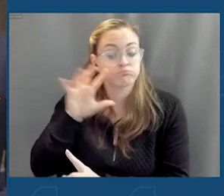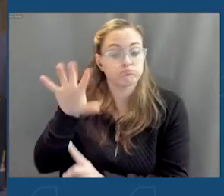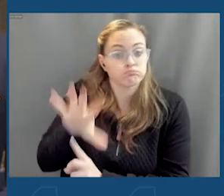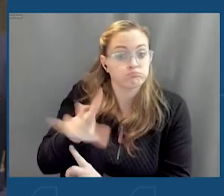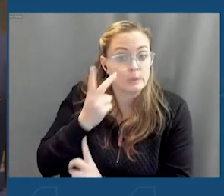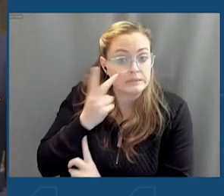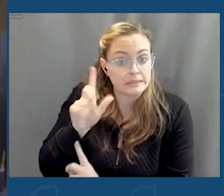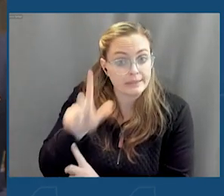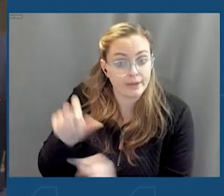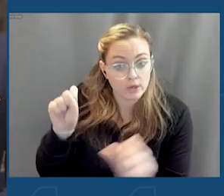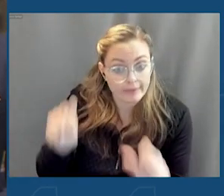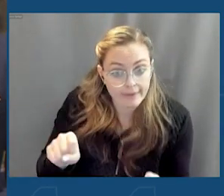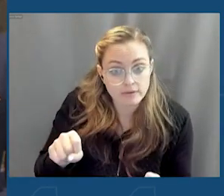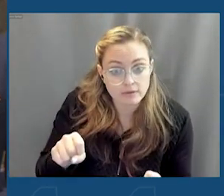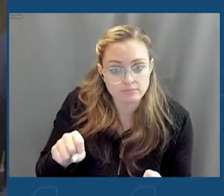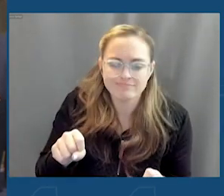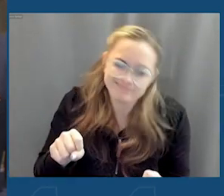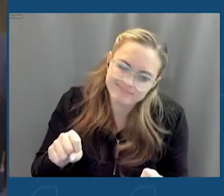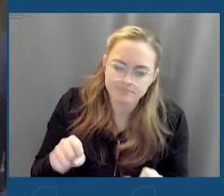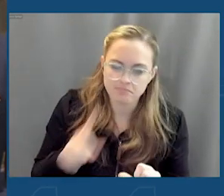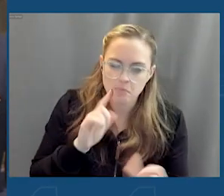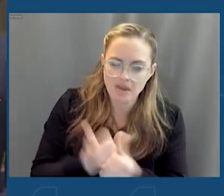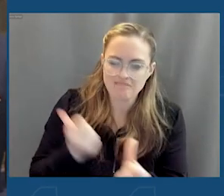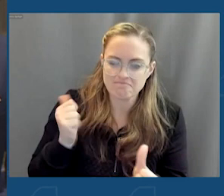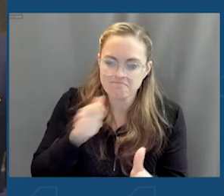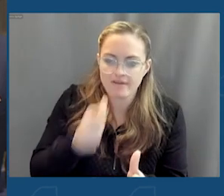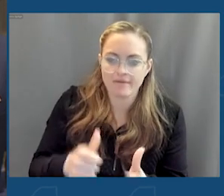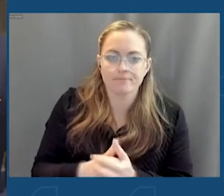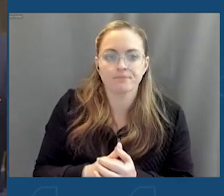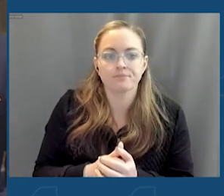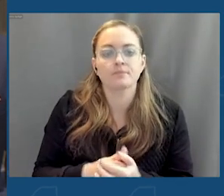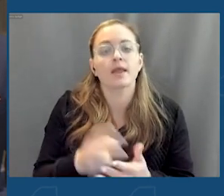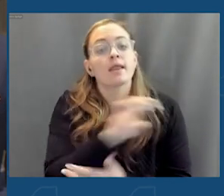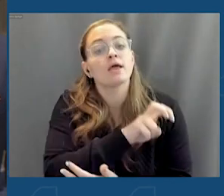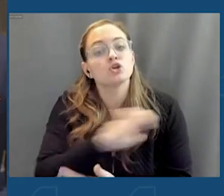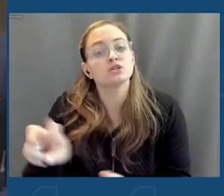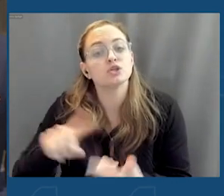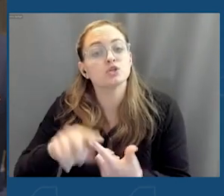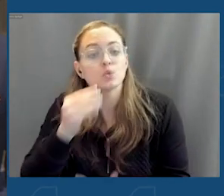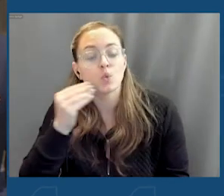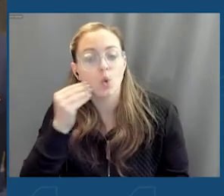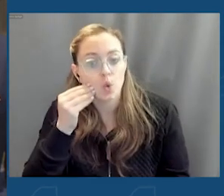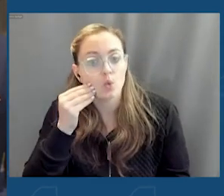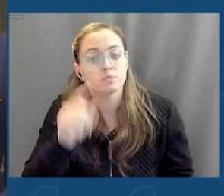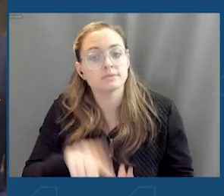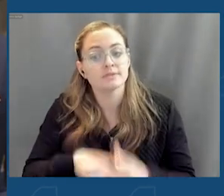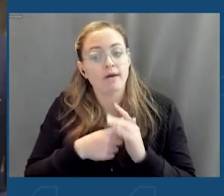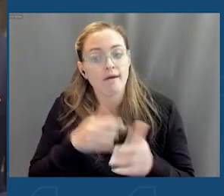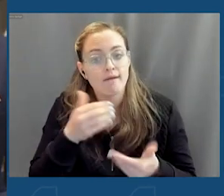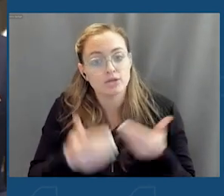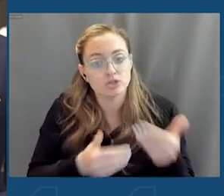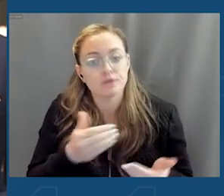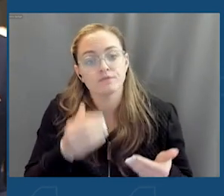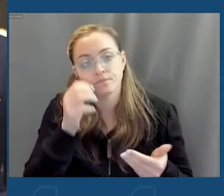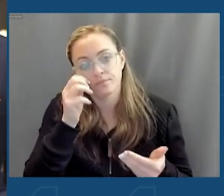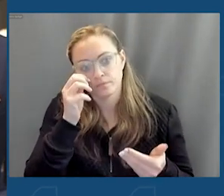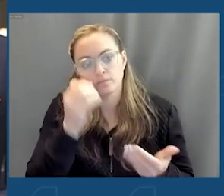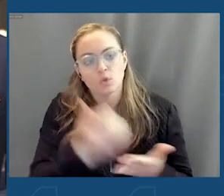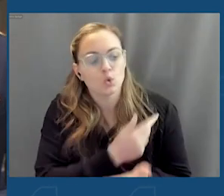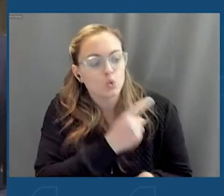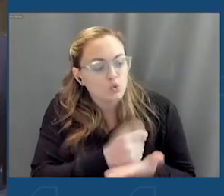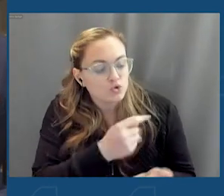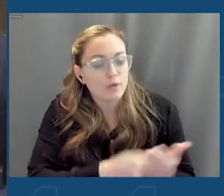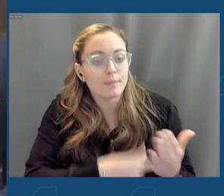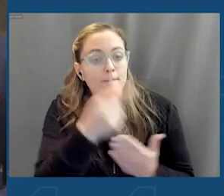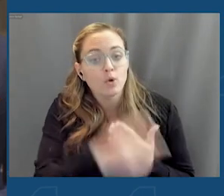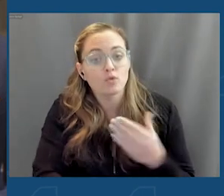Also, as I mentioned, we launched what we call the Transition to Homes initiative, where we had a new treatment program for